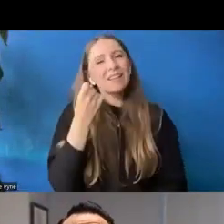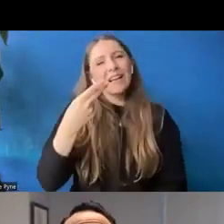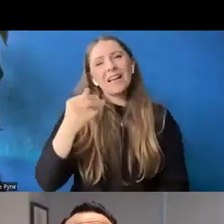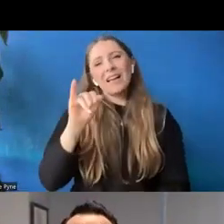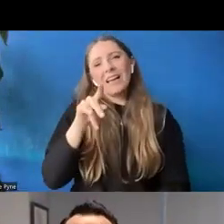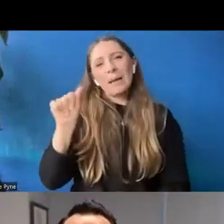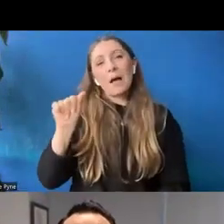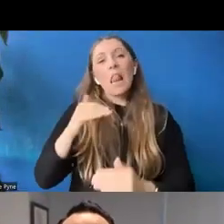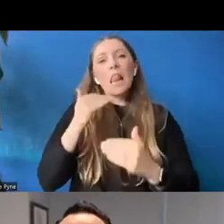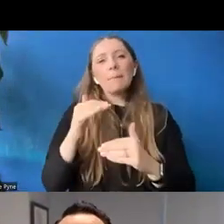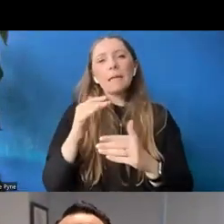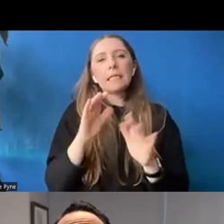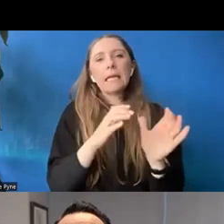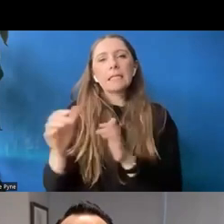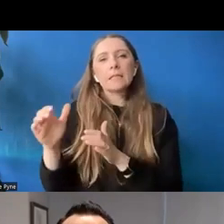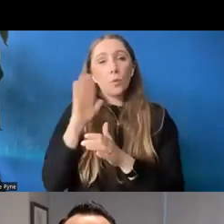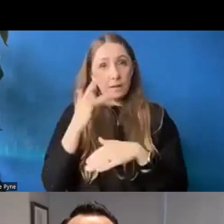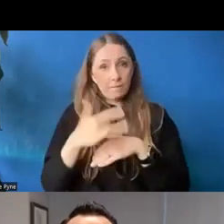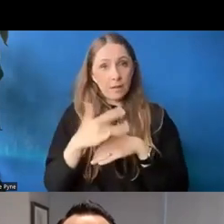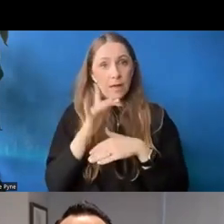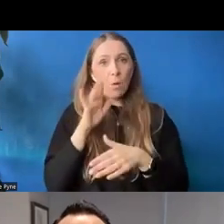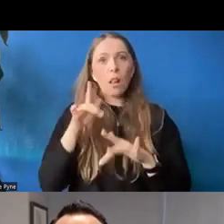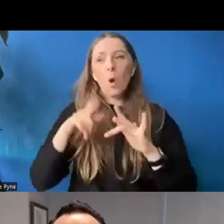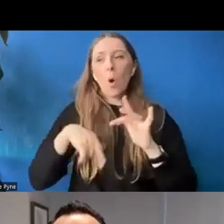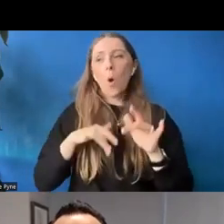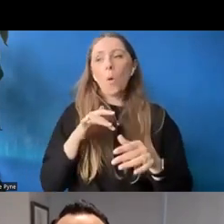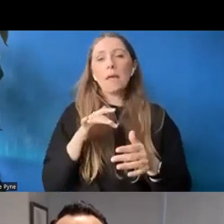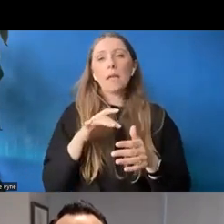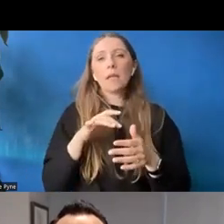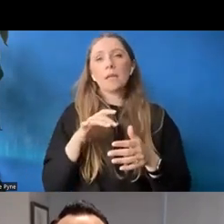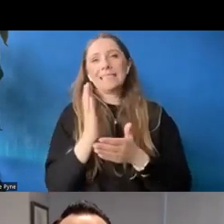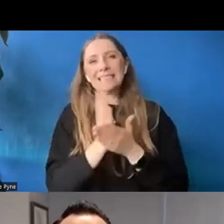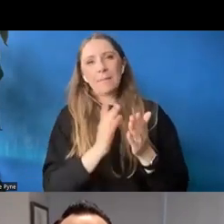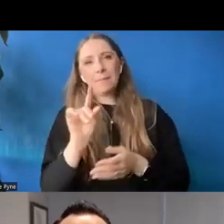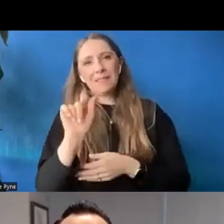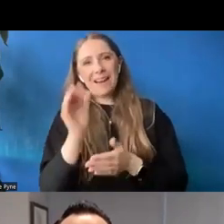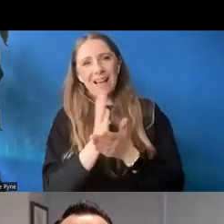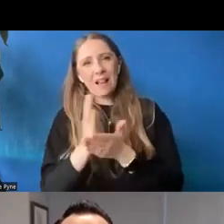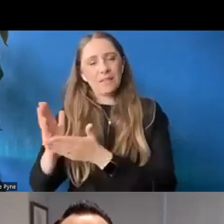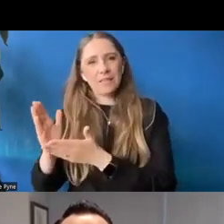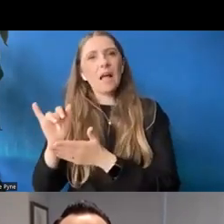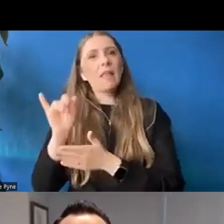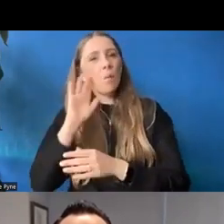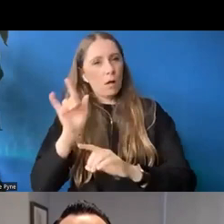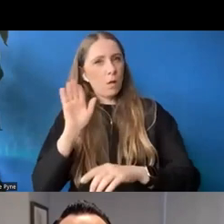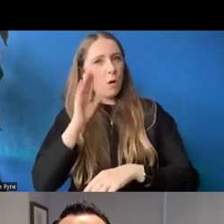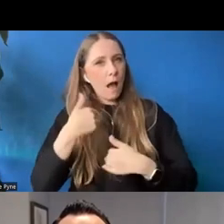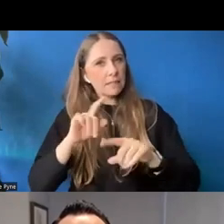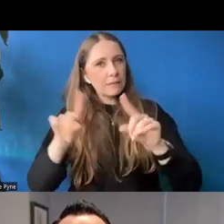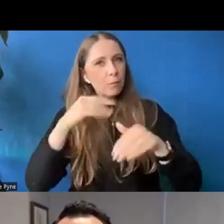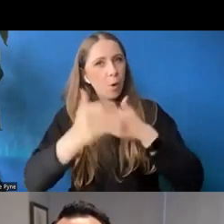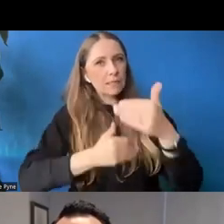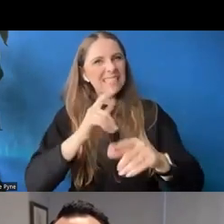sets will also be available that omit identifiable data elements, and those will have a somewhat different process and bar